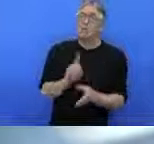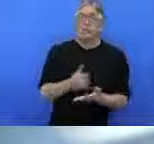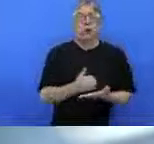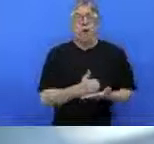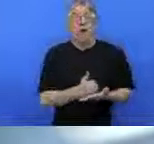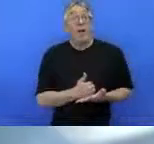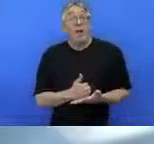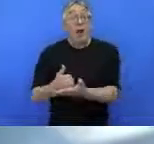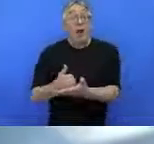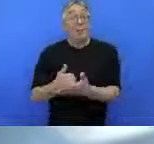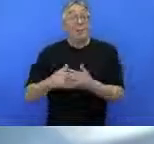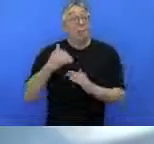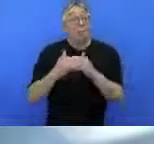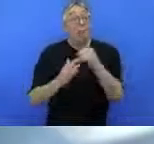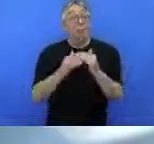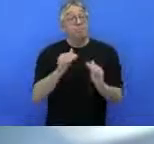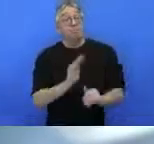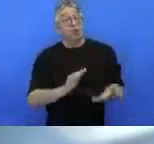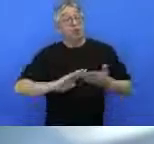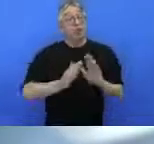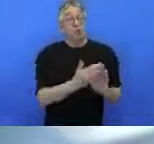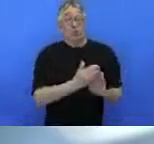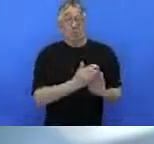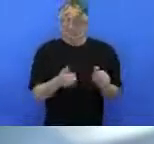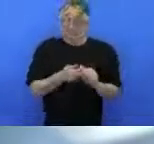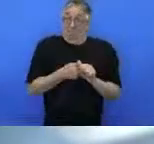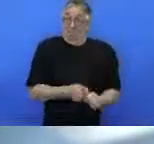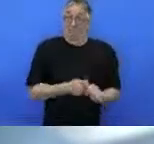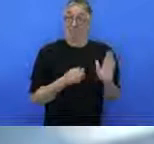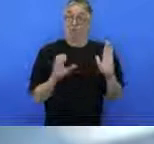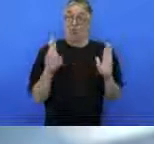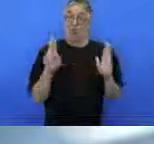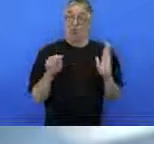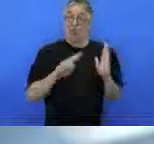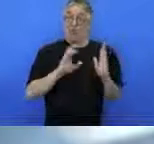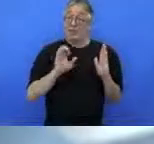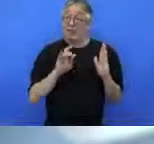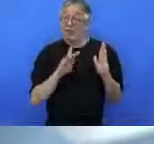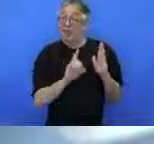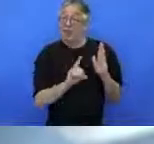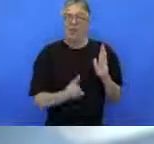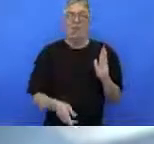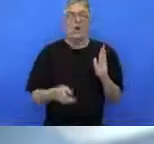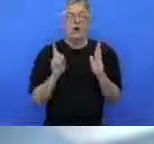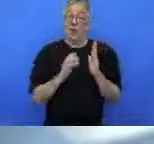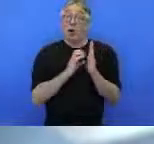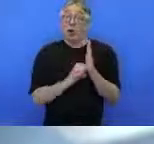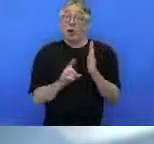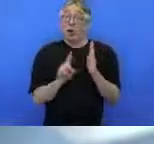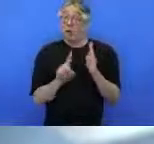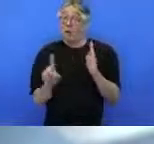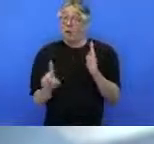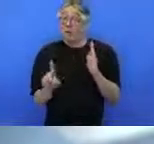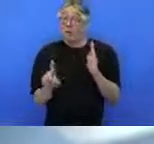own societies as established by the CRPD. Lastly, Article 11 of the CRPD makes